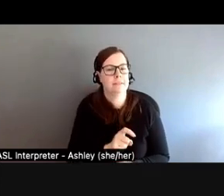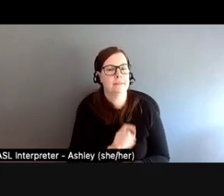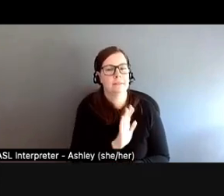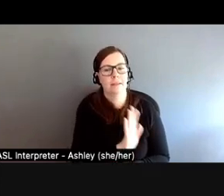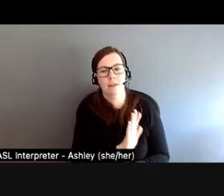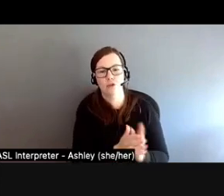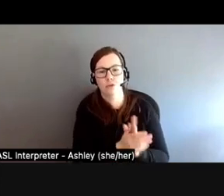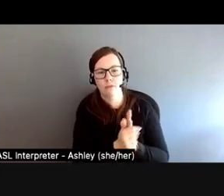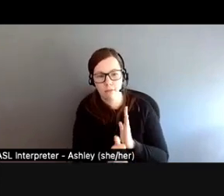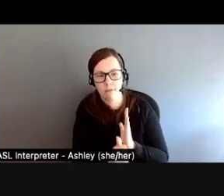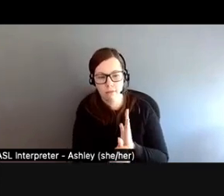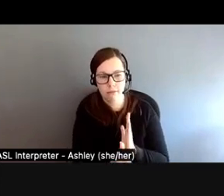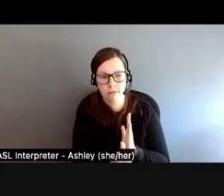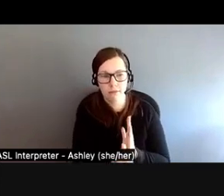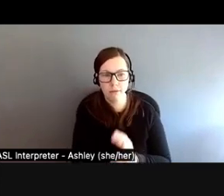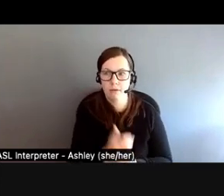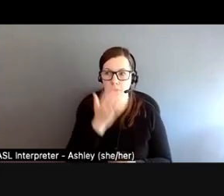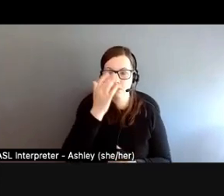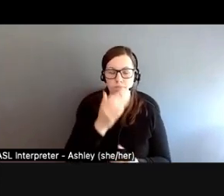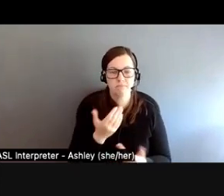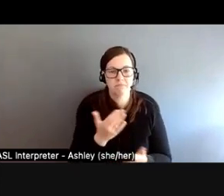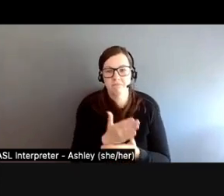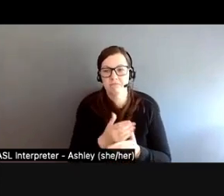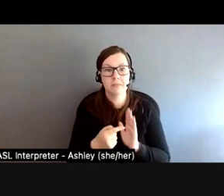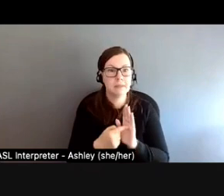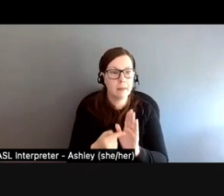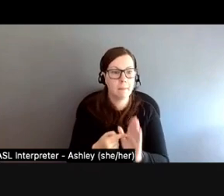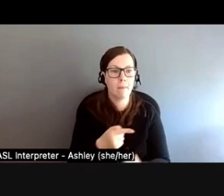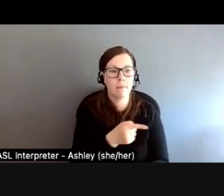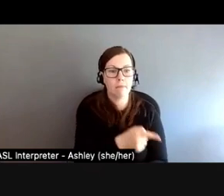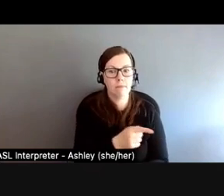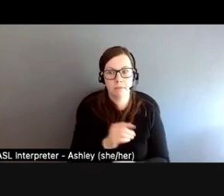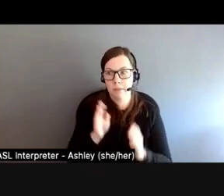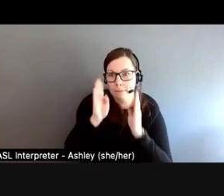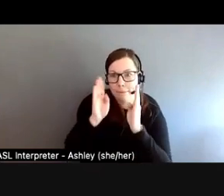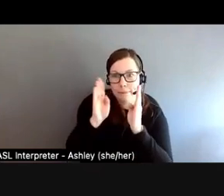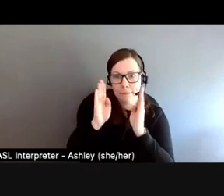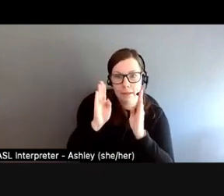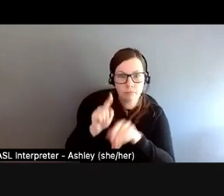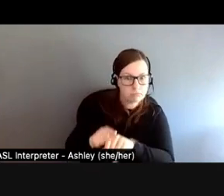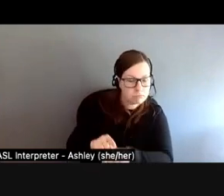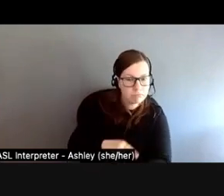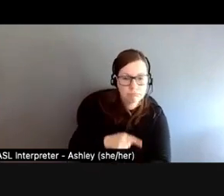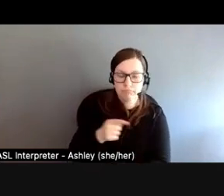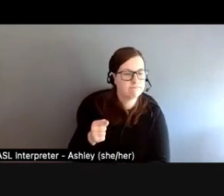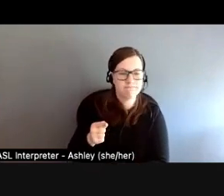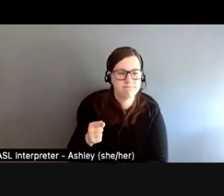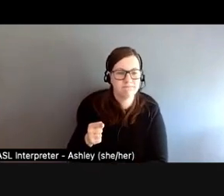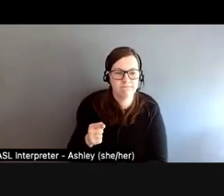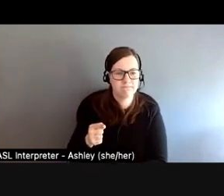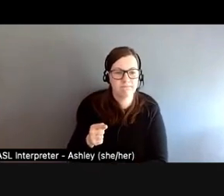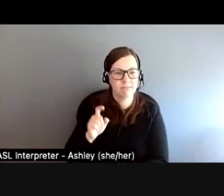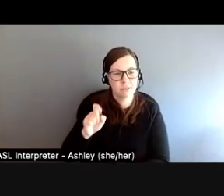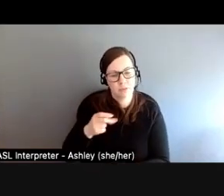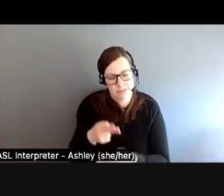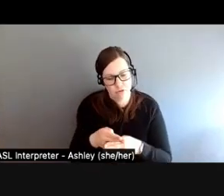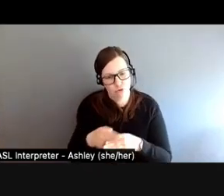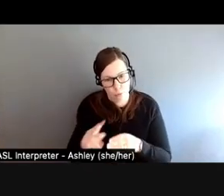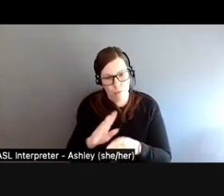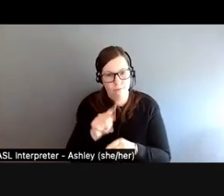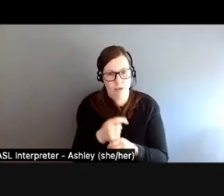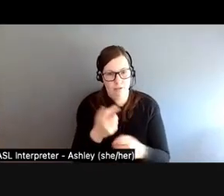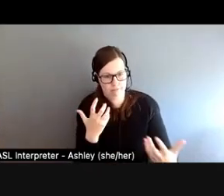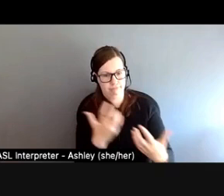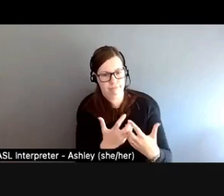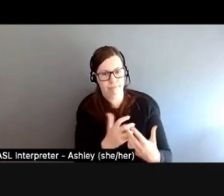need the proper length for our video to make them able